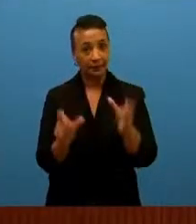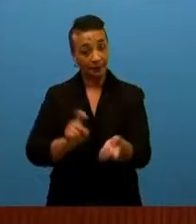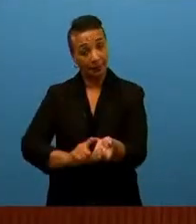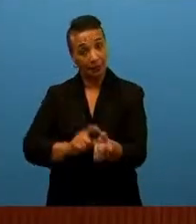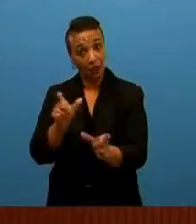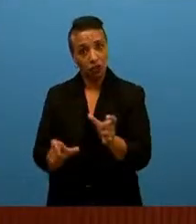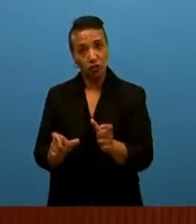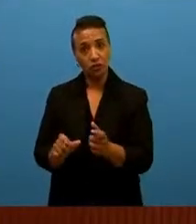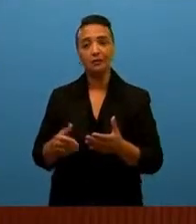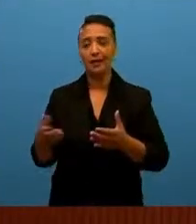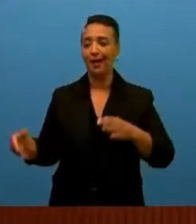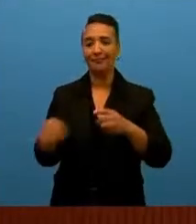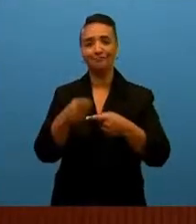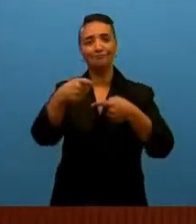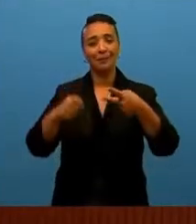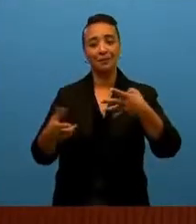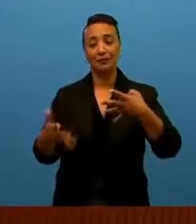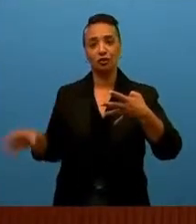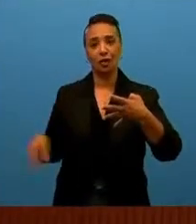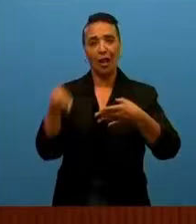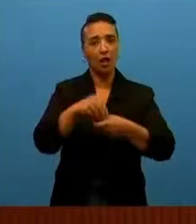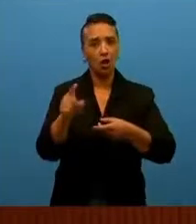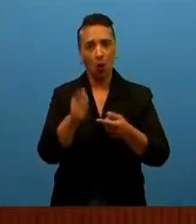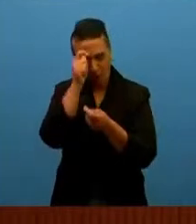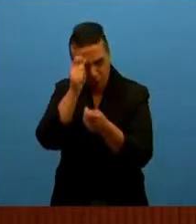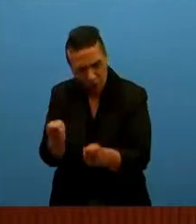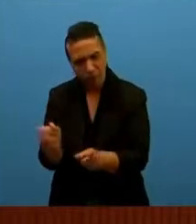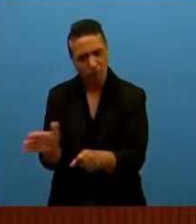Indigenous peoples from all 7 sociocultural regions